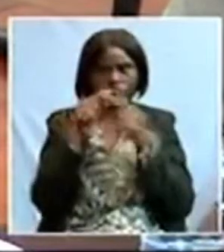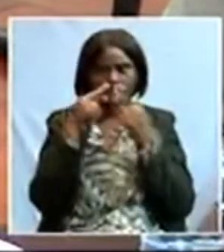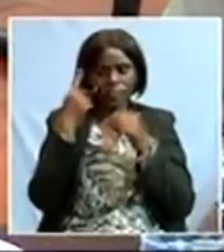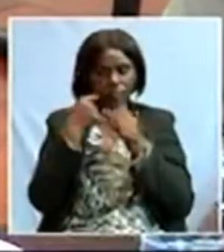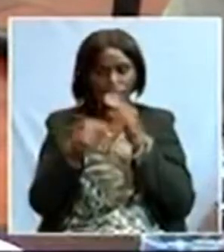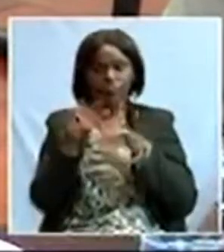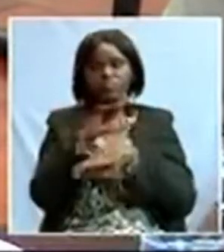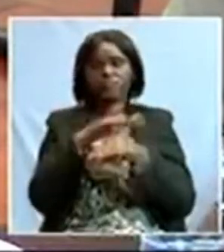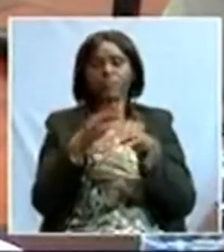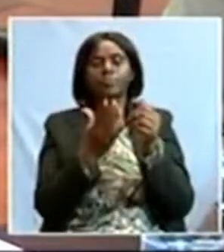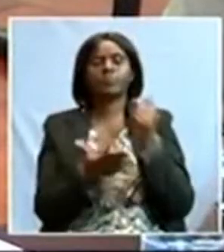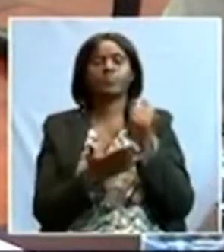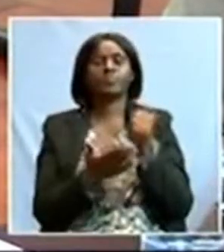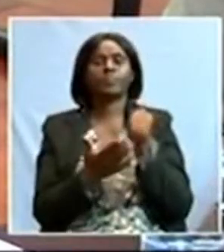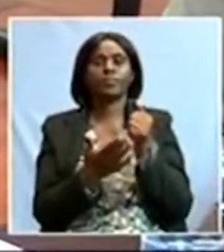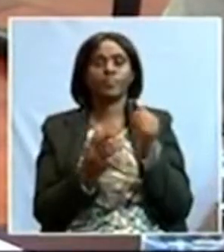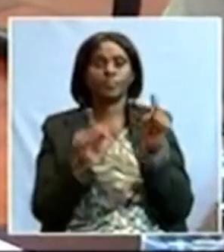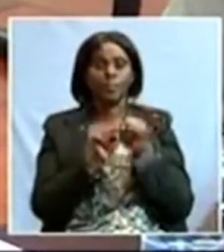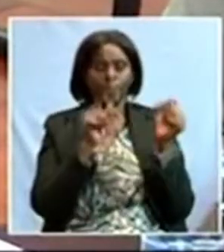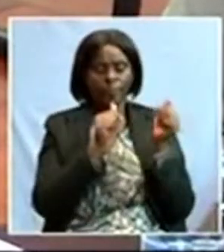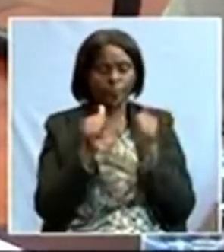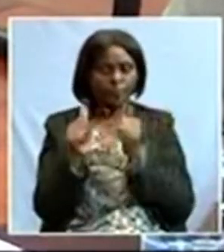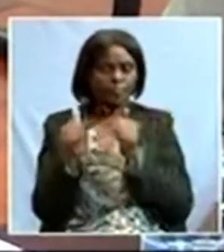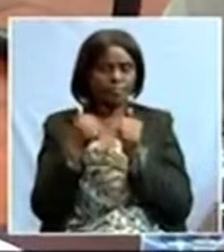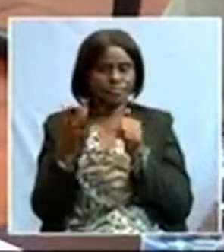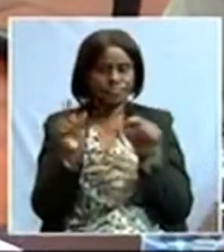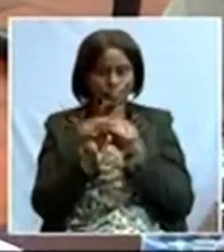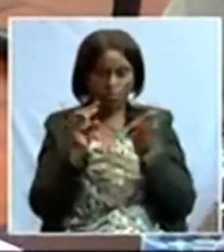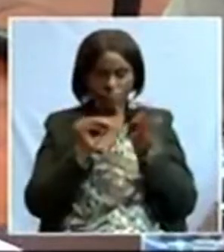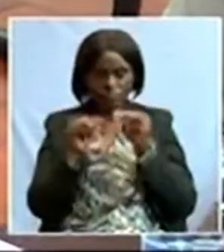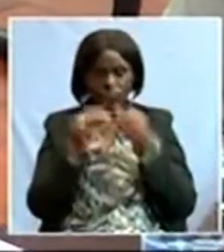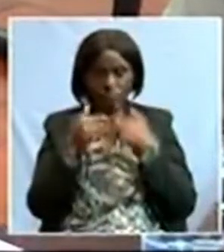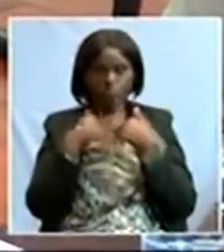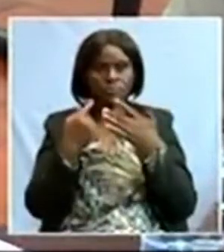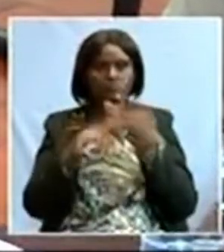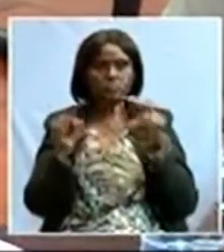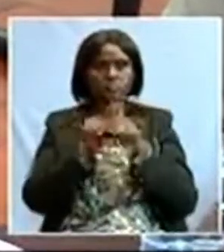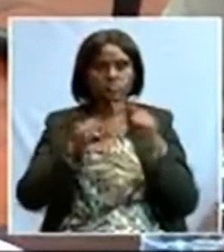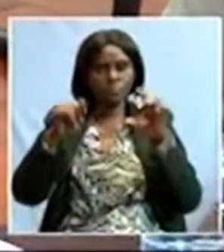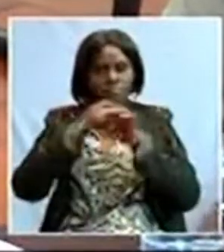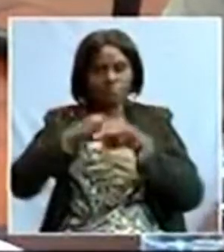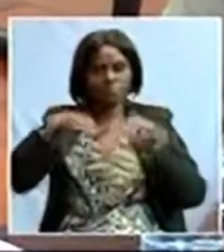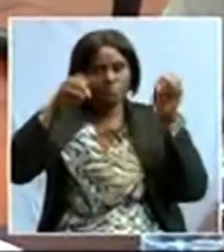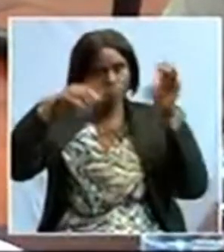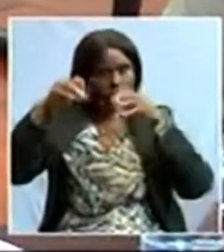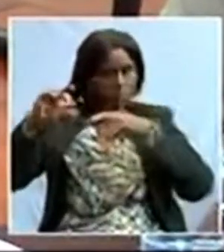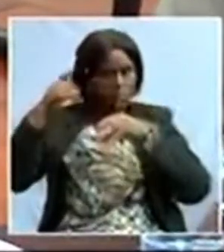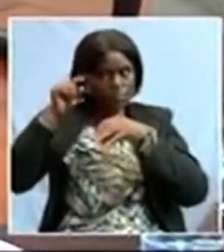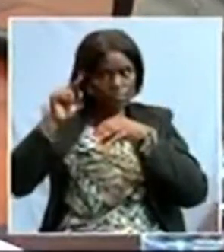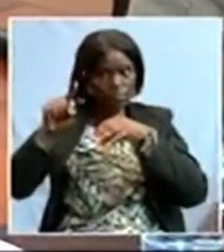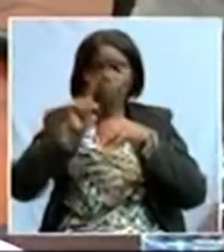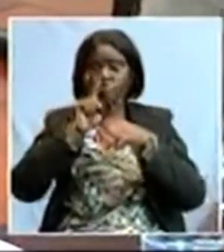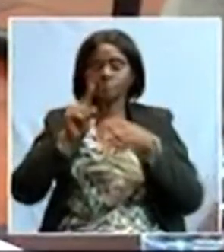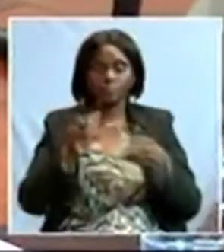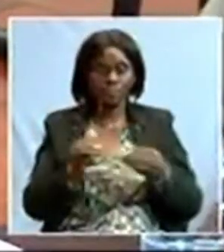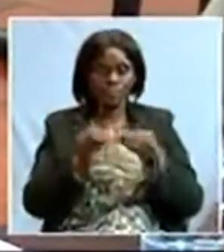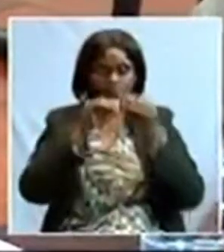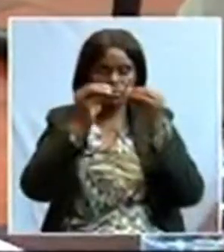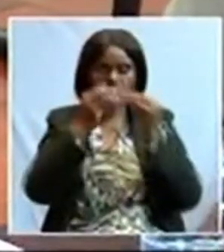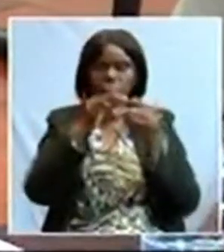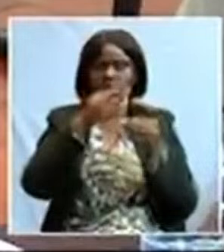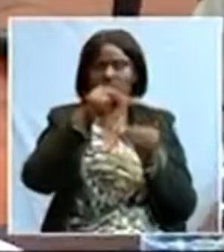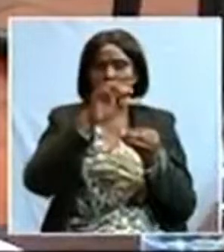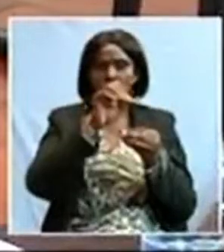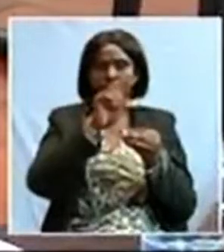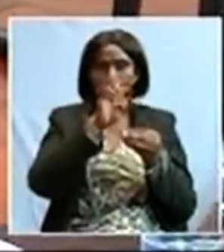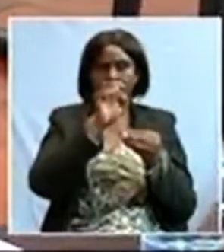of over-budgeting. Action taken. Management had engaged ZESCO regarding the actual total number of polls in